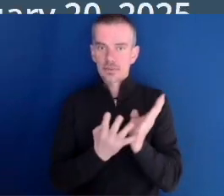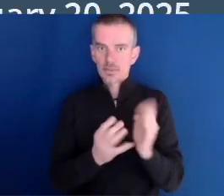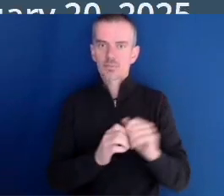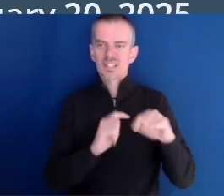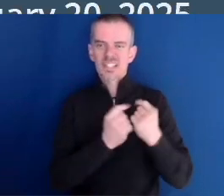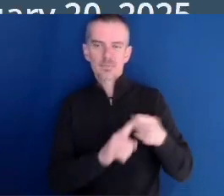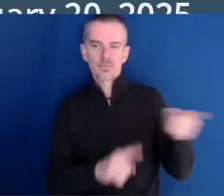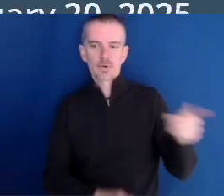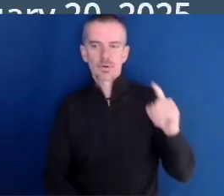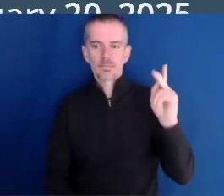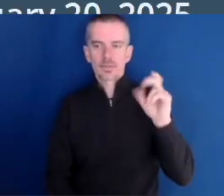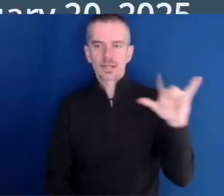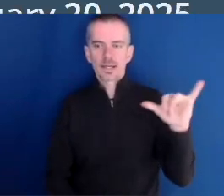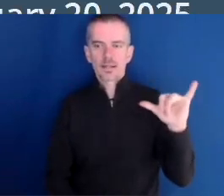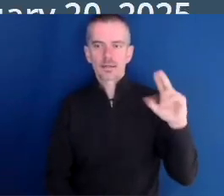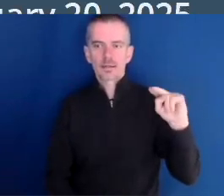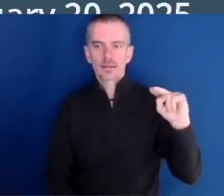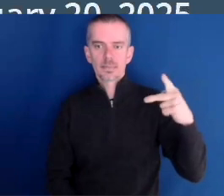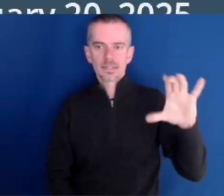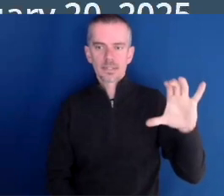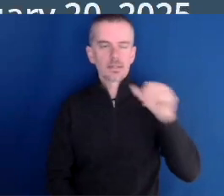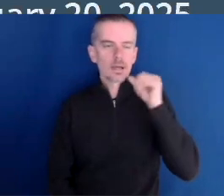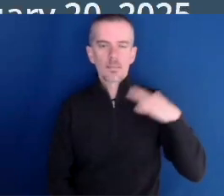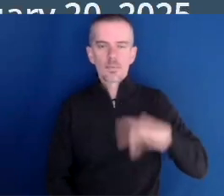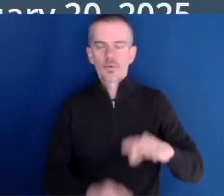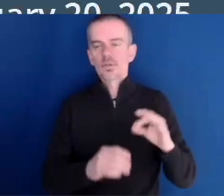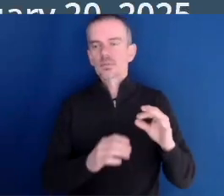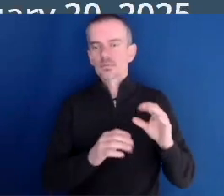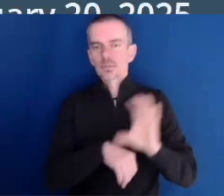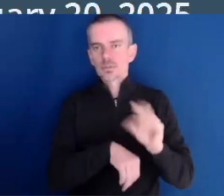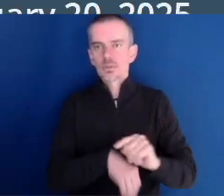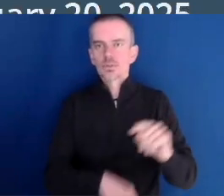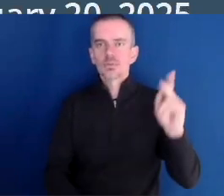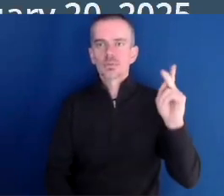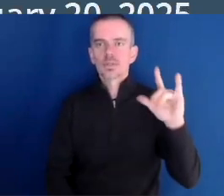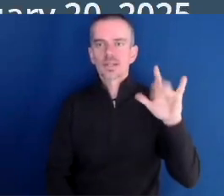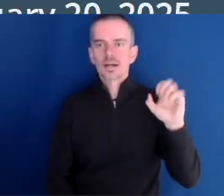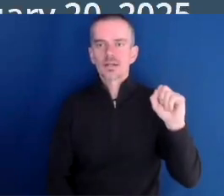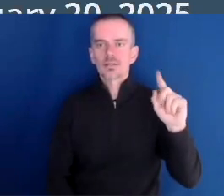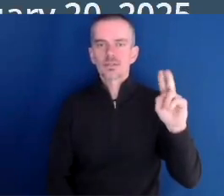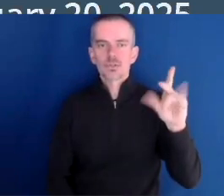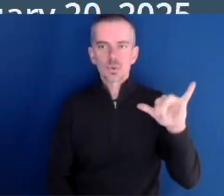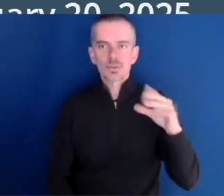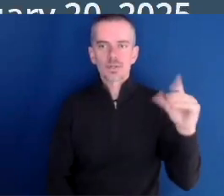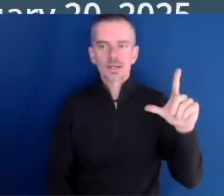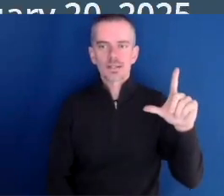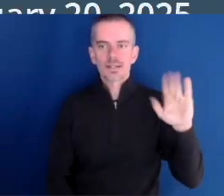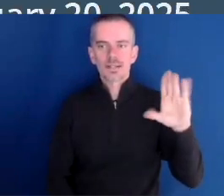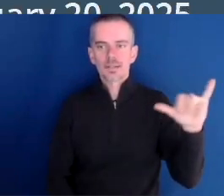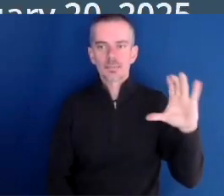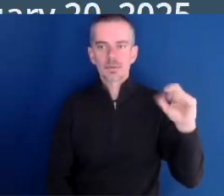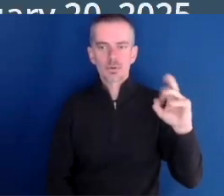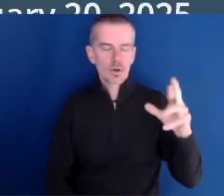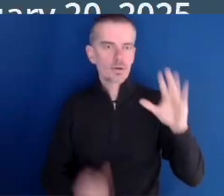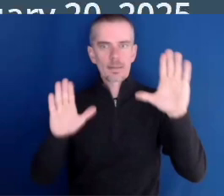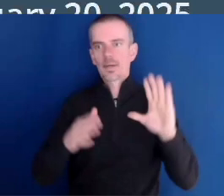from Kelley Nonprofit Consulting. We have Kyle Stokely and Libby Carter here, our amazing presenters who are going to round out